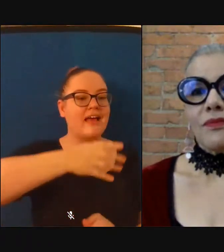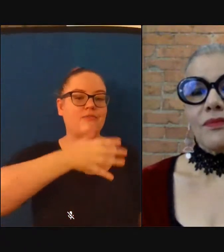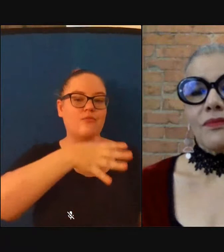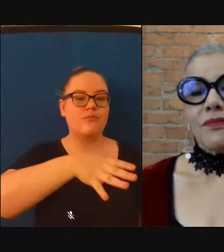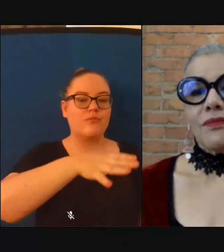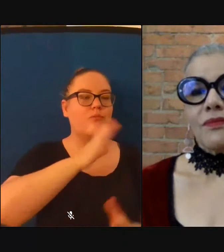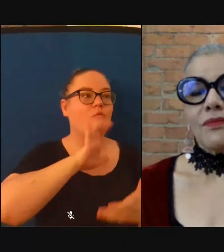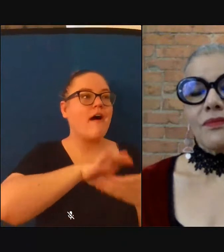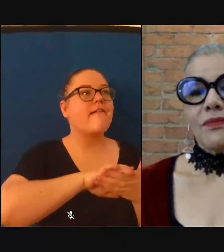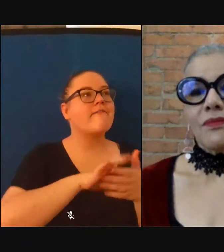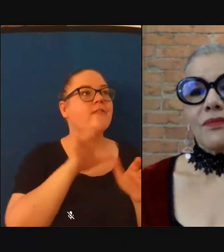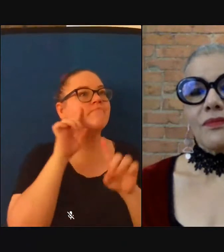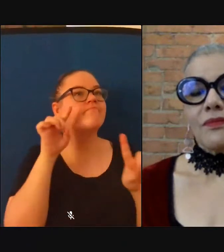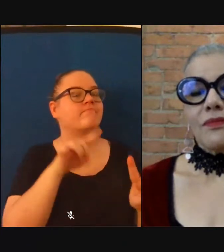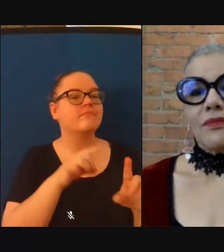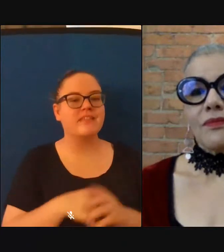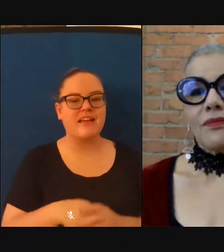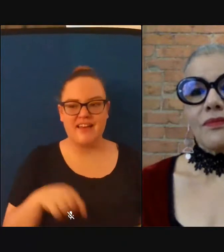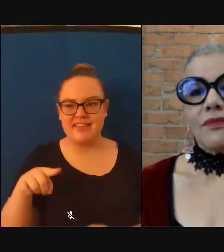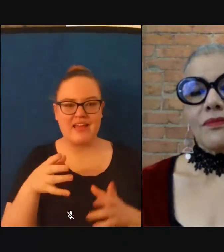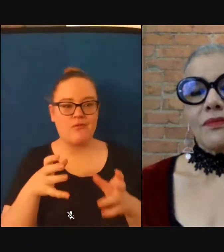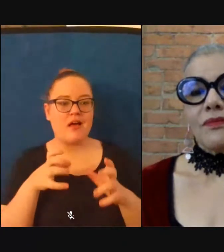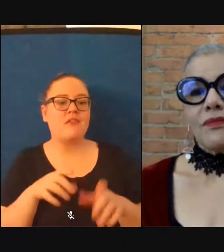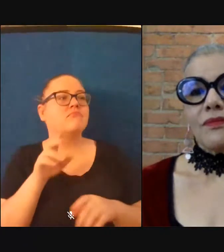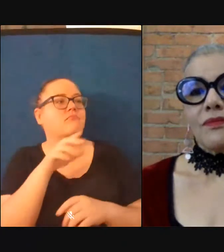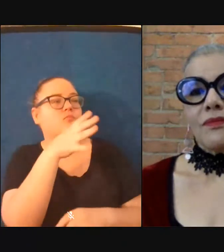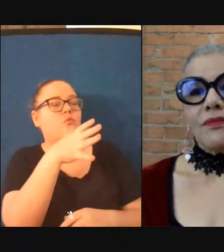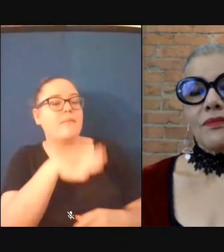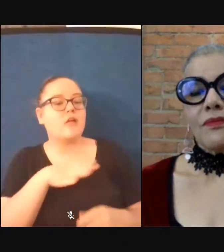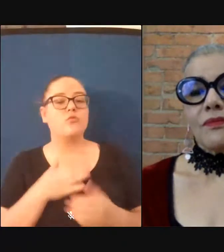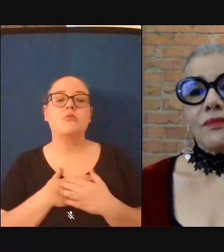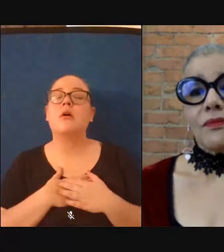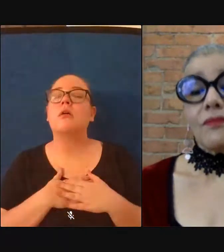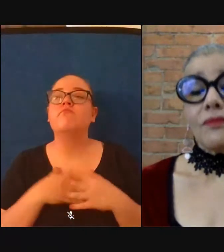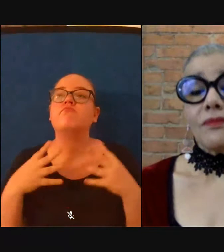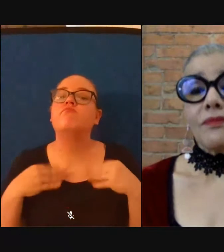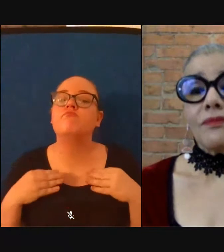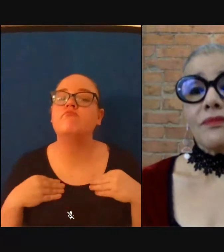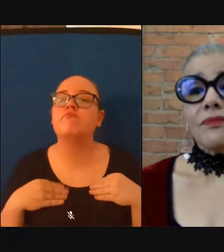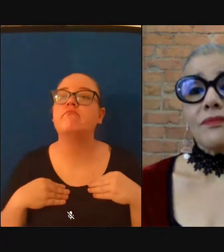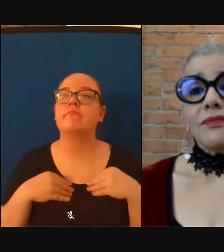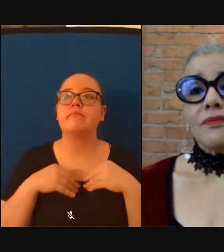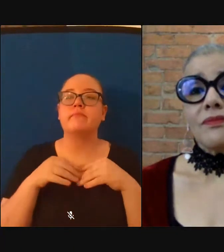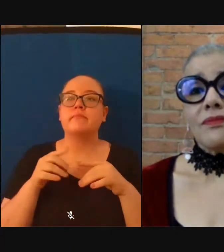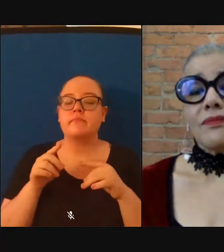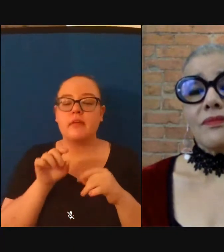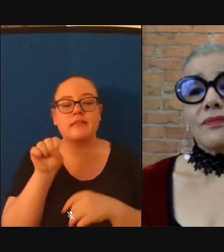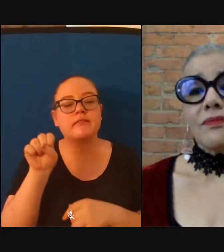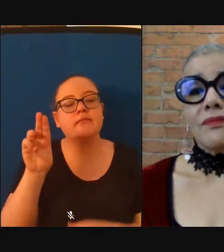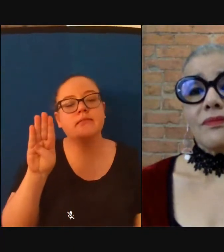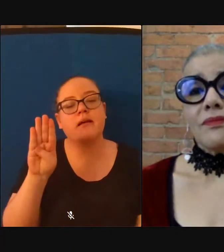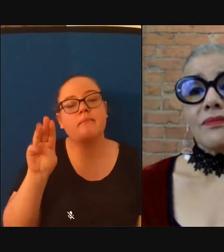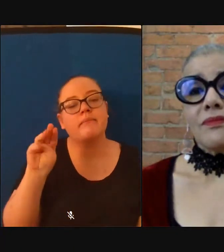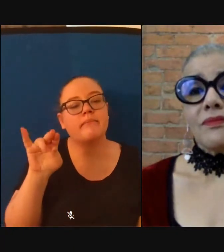queen. And a separate operation in which I exposed a Ukrainian neo-Nazi, revealing him to the world